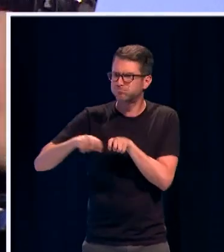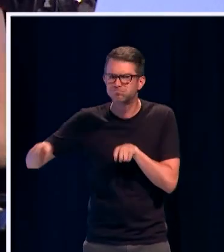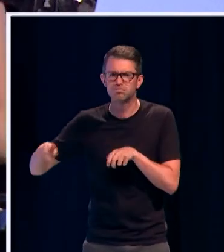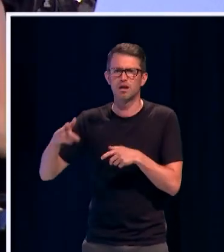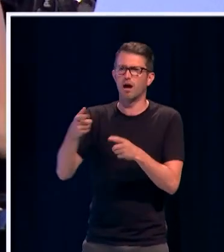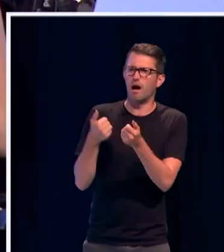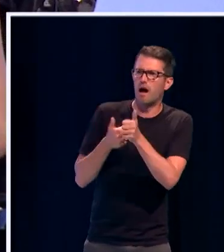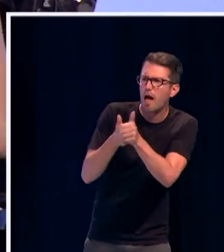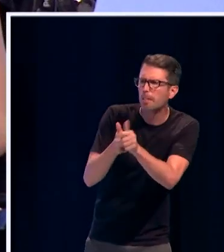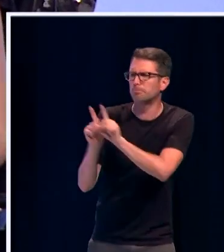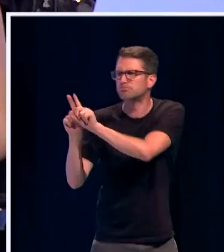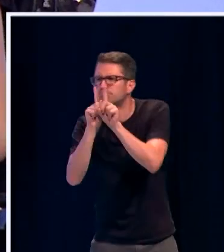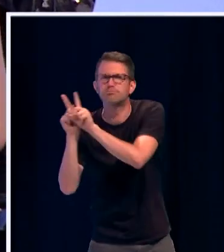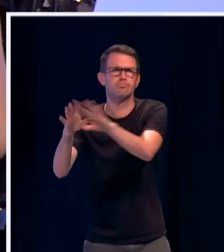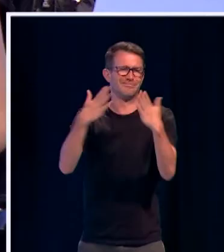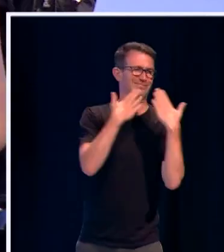you. Thank